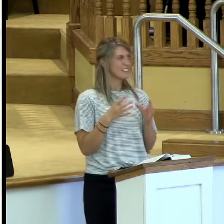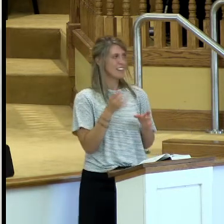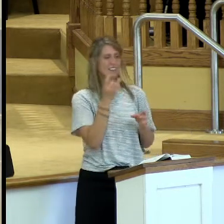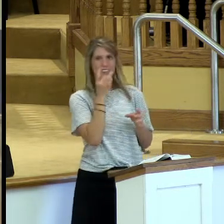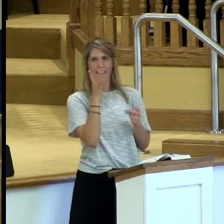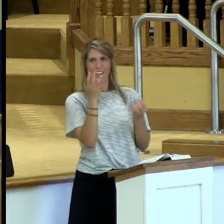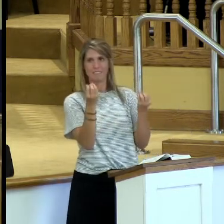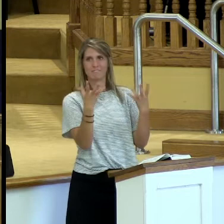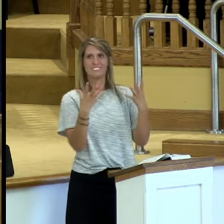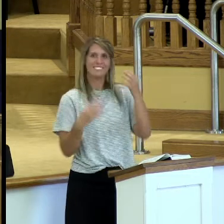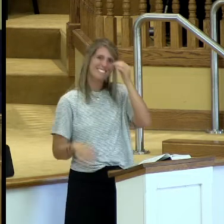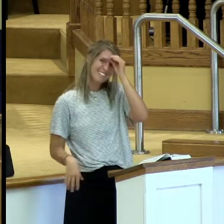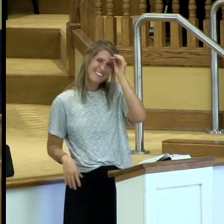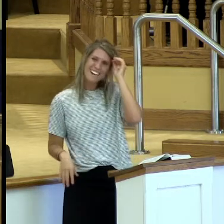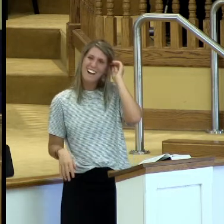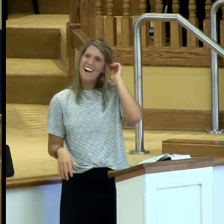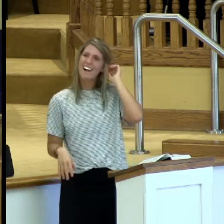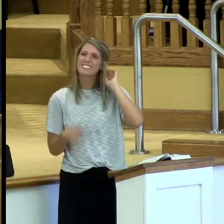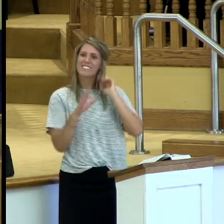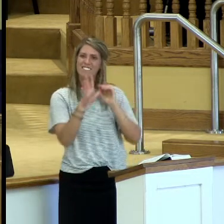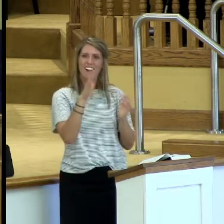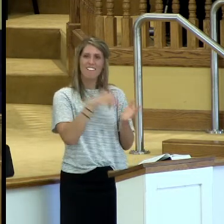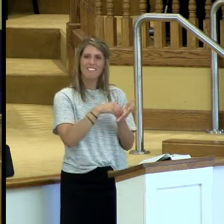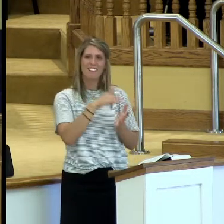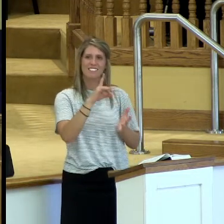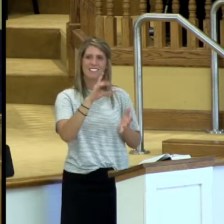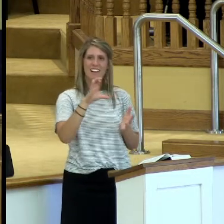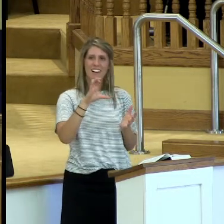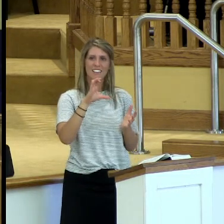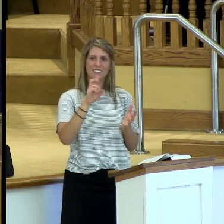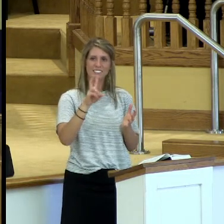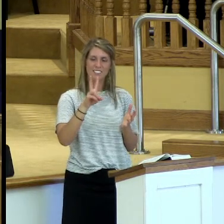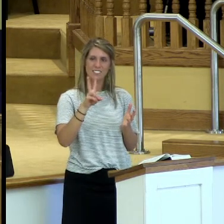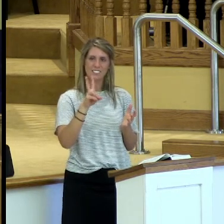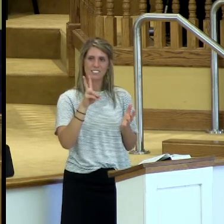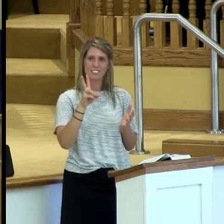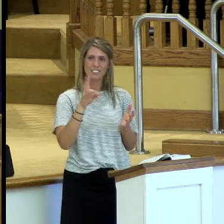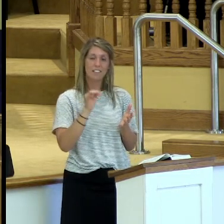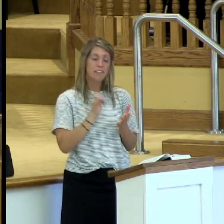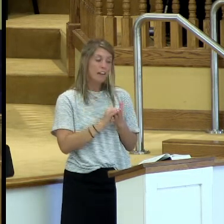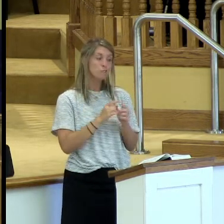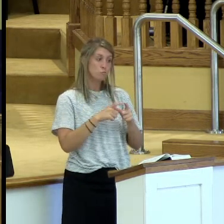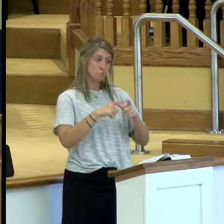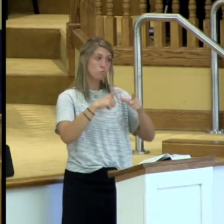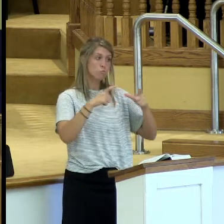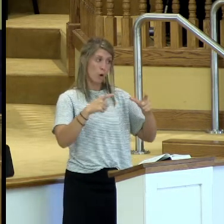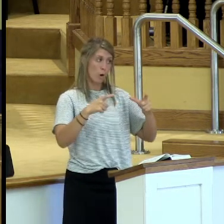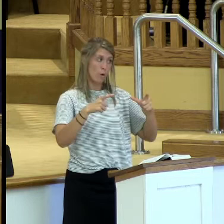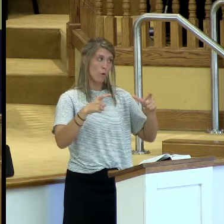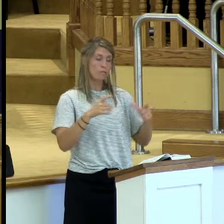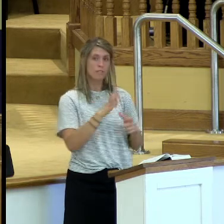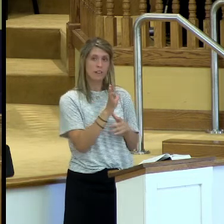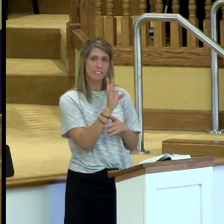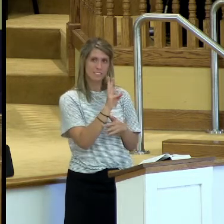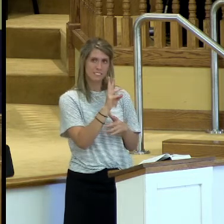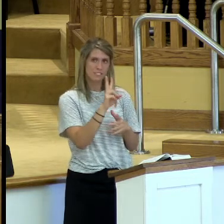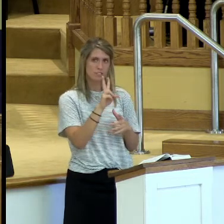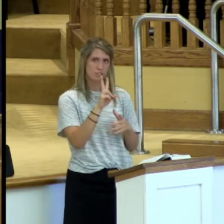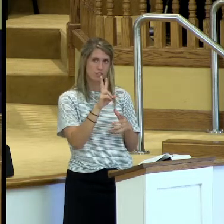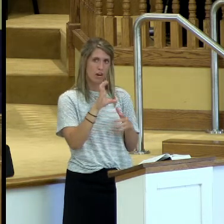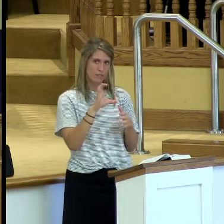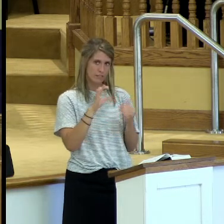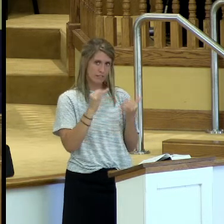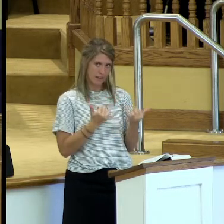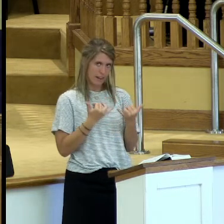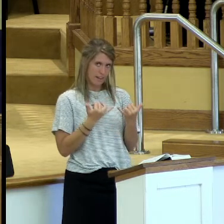lights up. Woo! Population 5,802. That has grown a little bit. It's at about 6,200